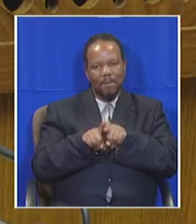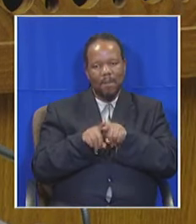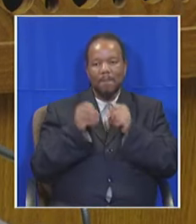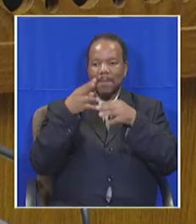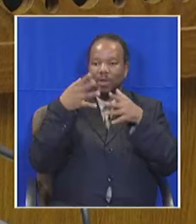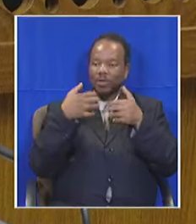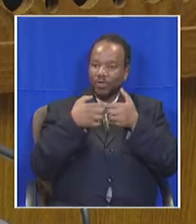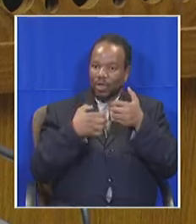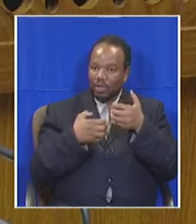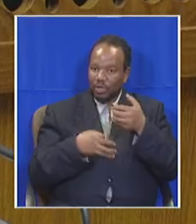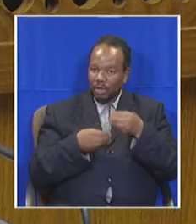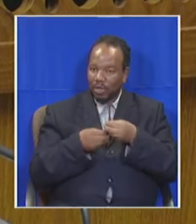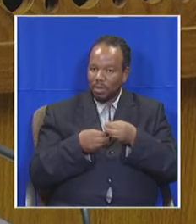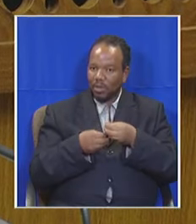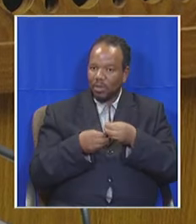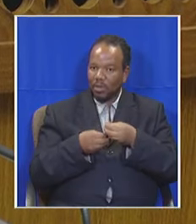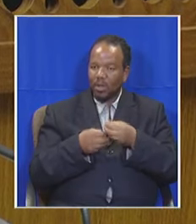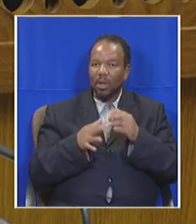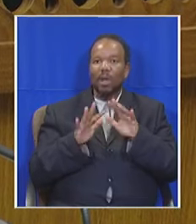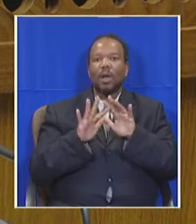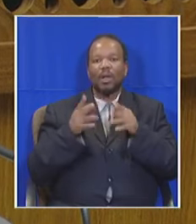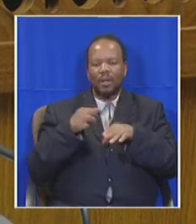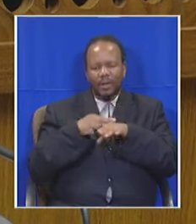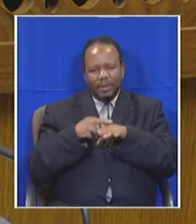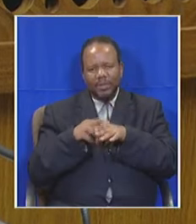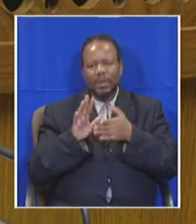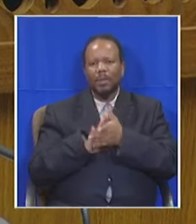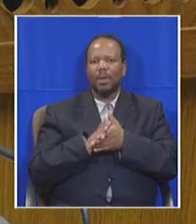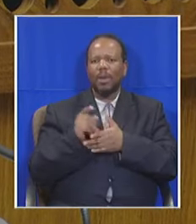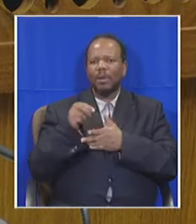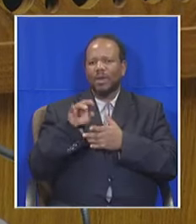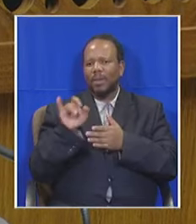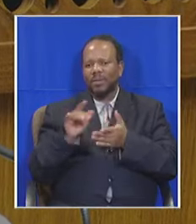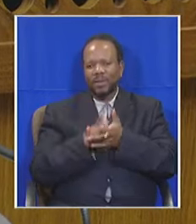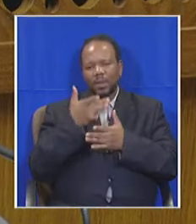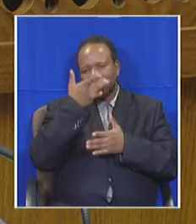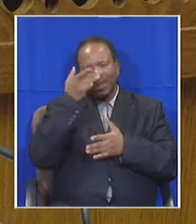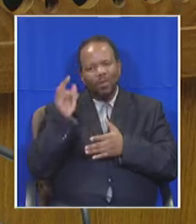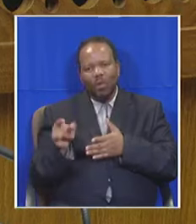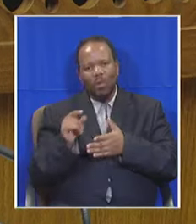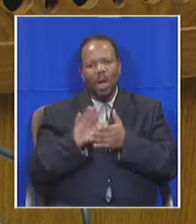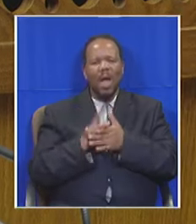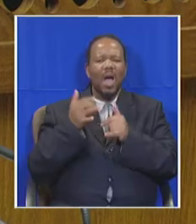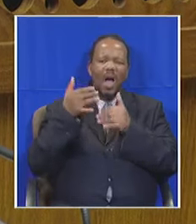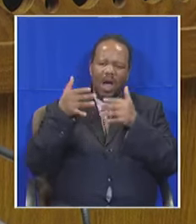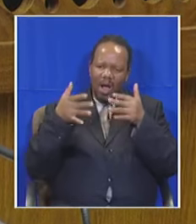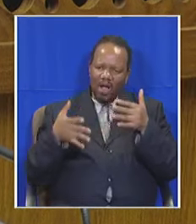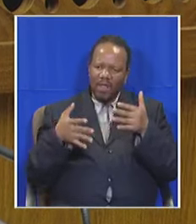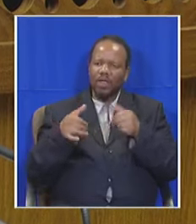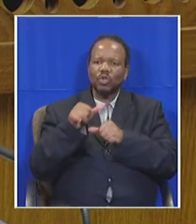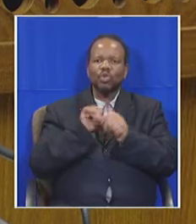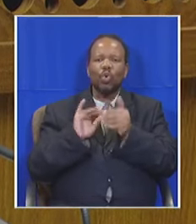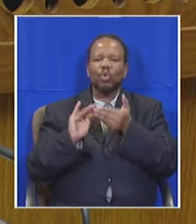challenges, including residual social racism, tribalism, xenophobia, and other forms of social